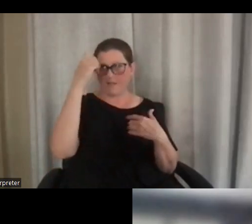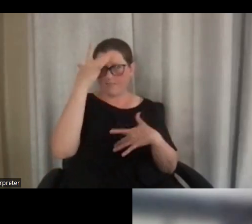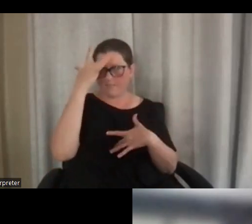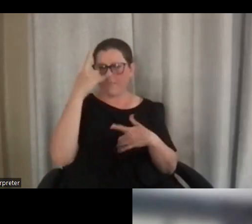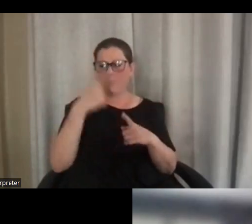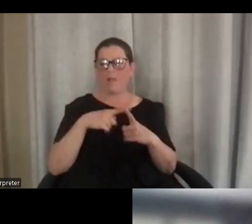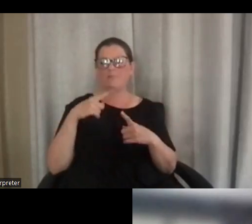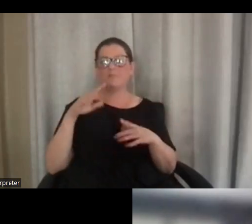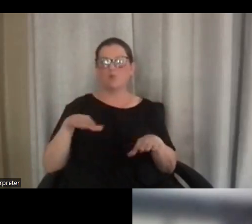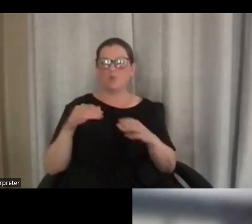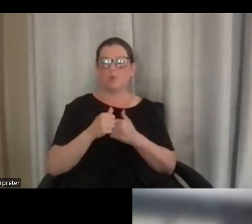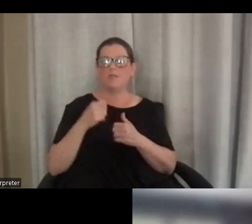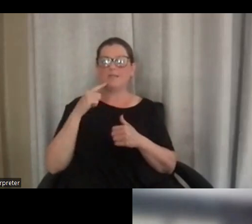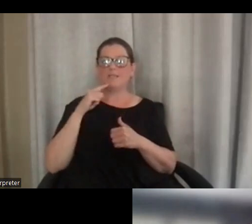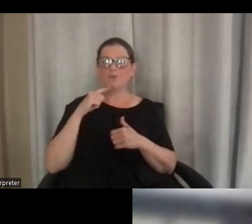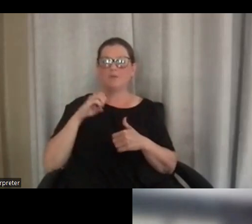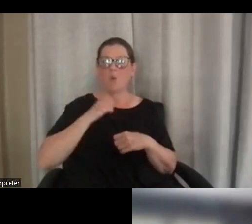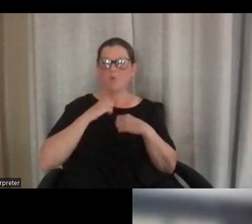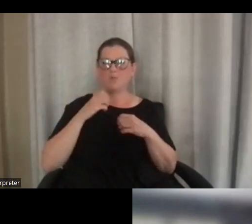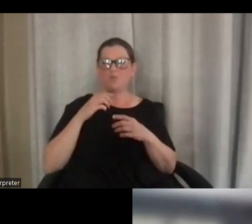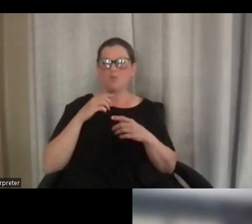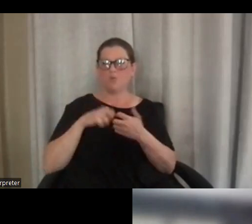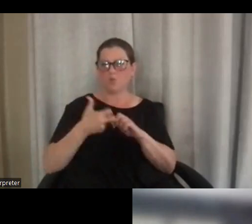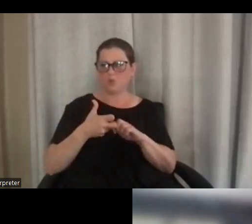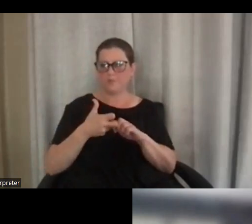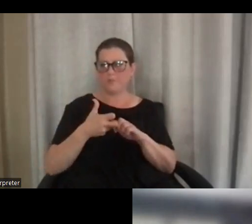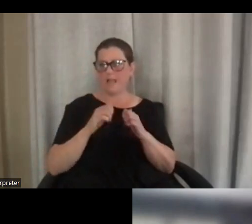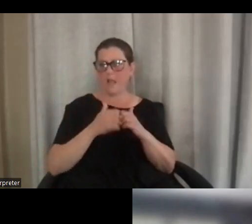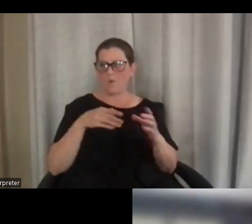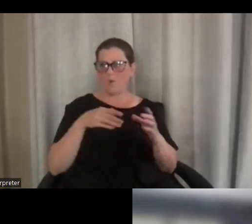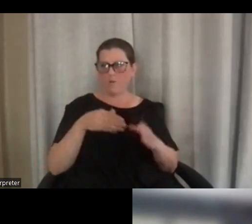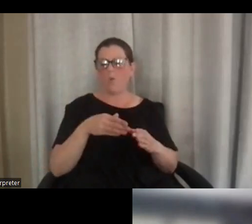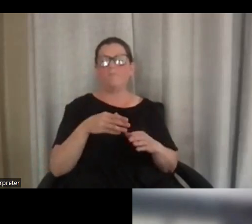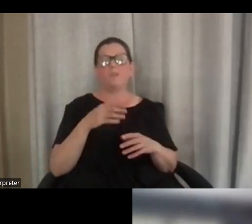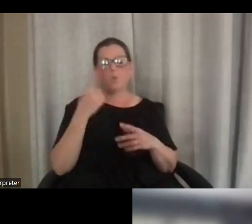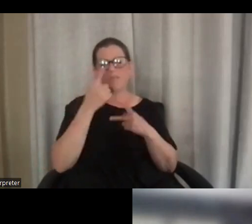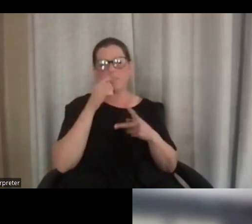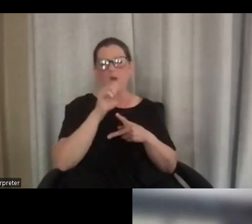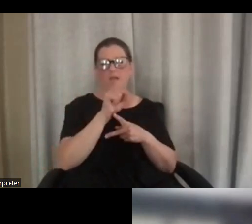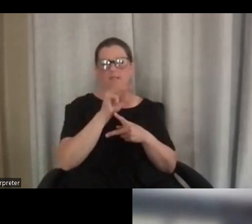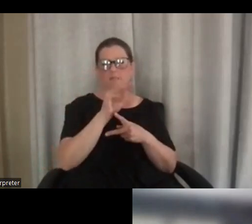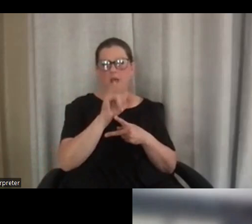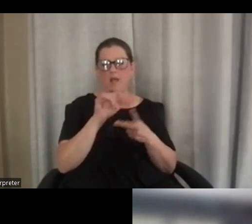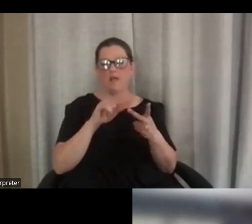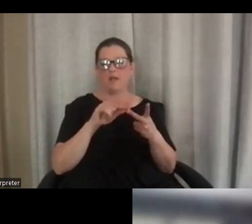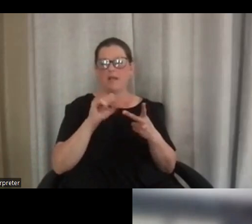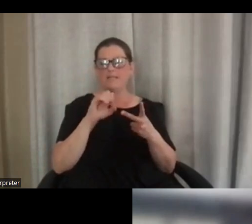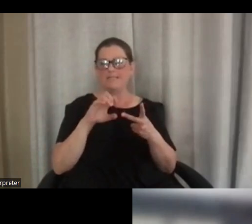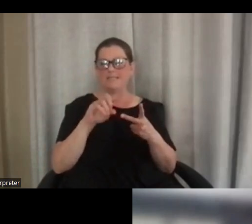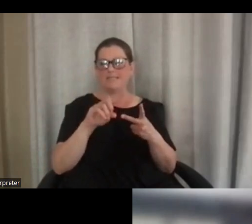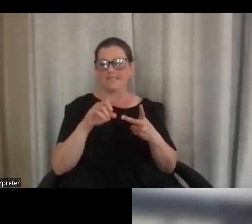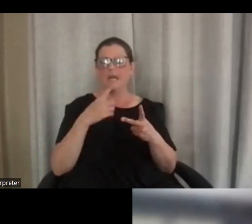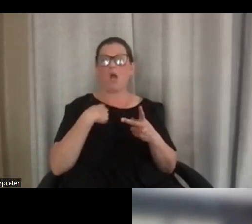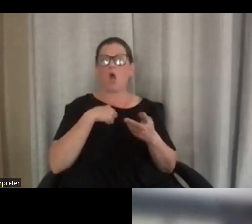disturbance? So when we think about individuals with SMI or SED, part of SAMHSA's definition